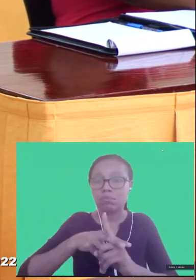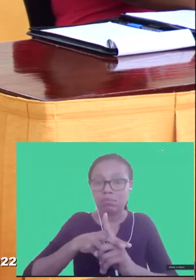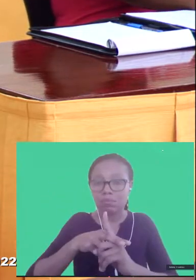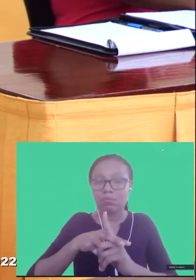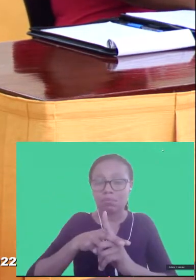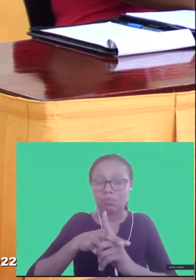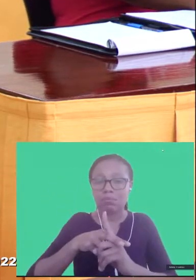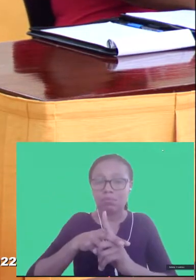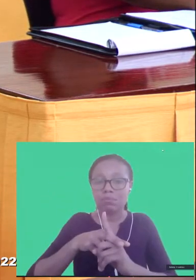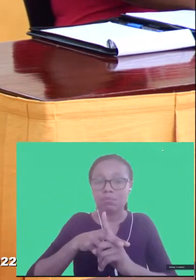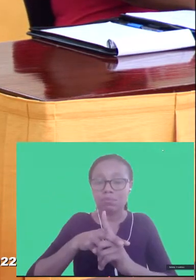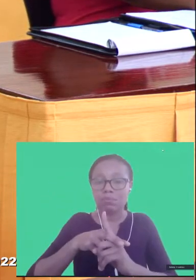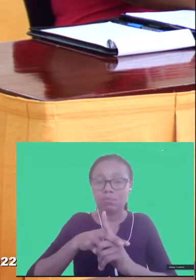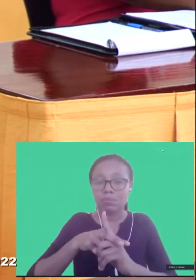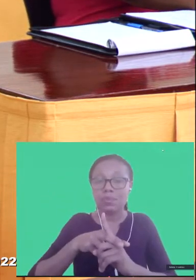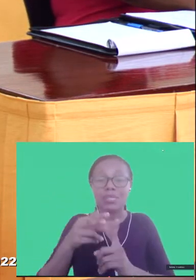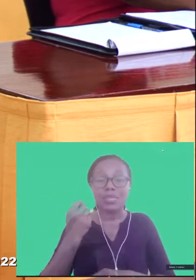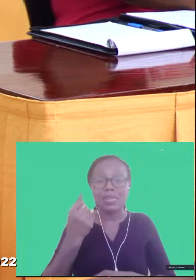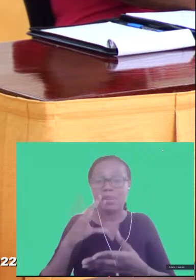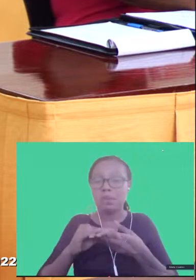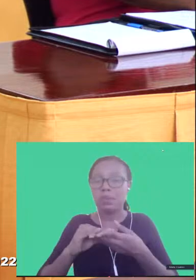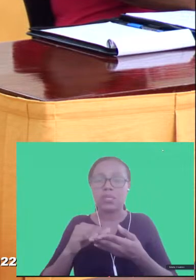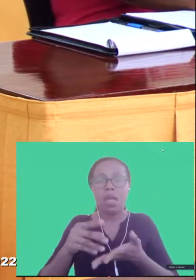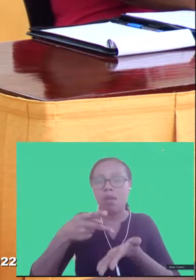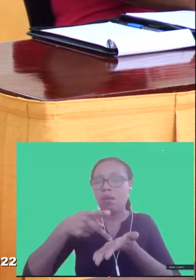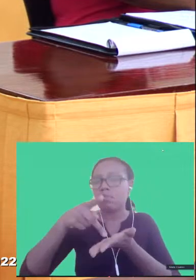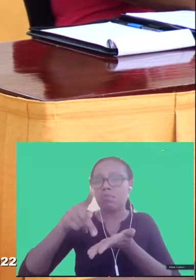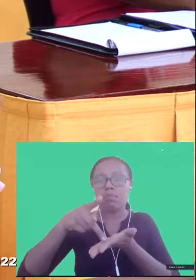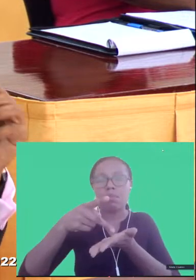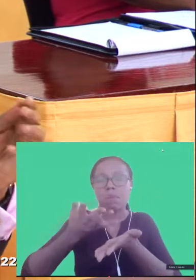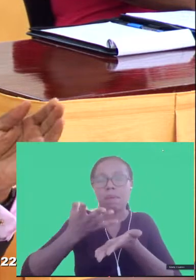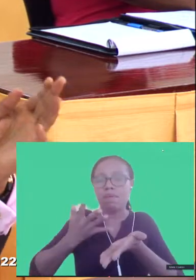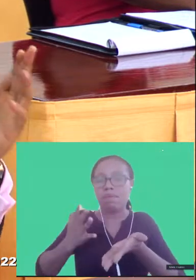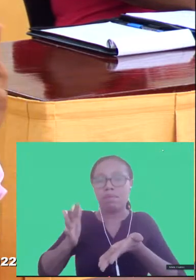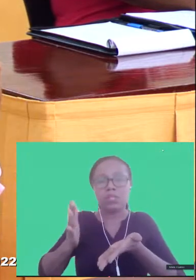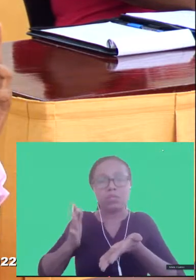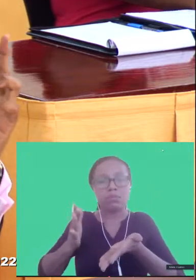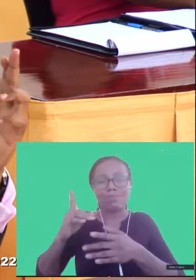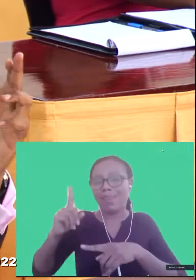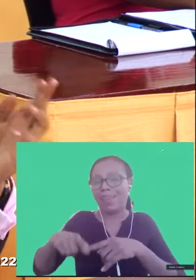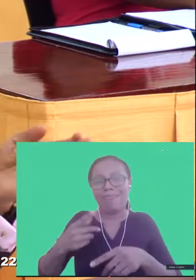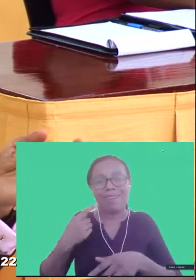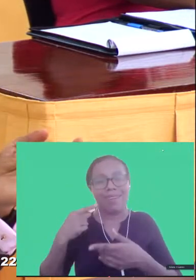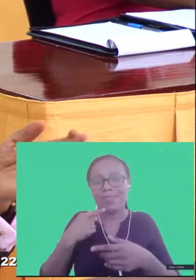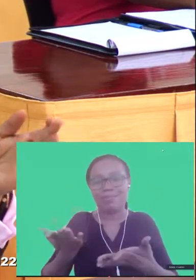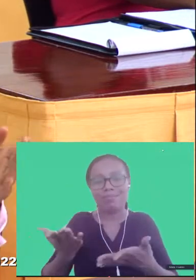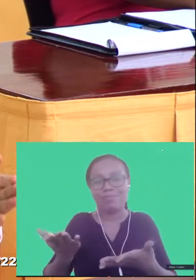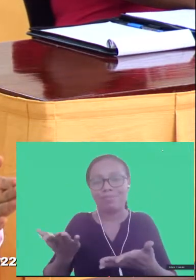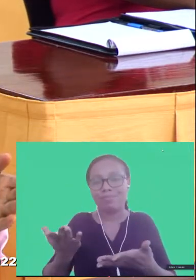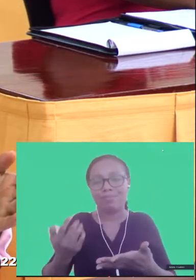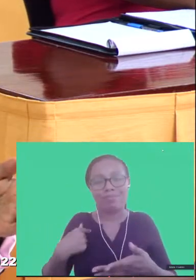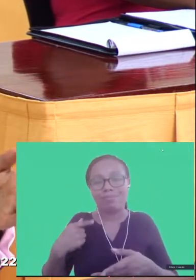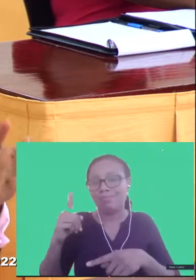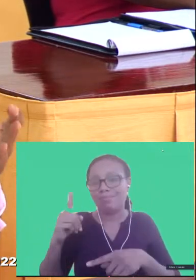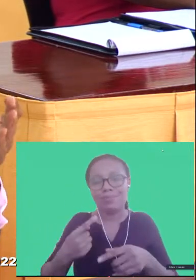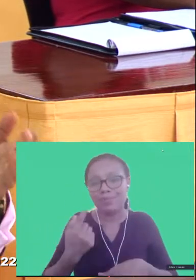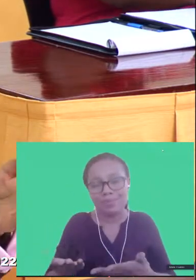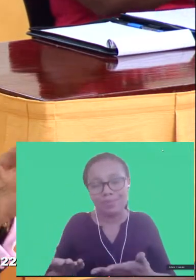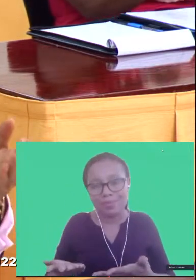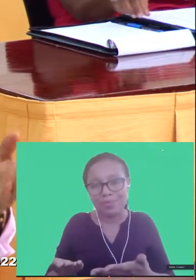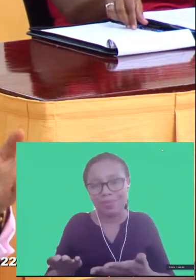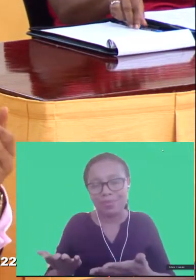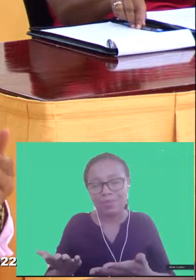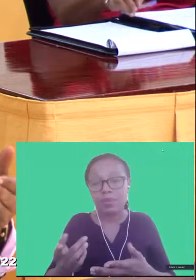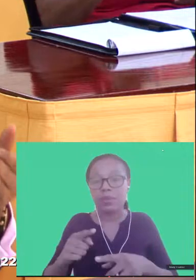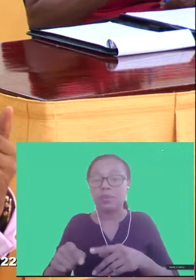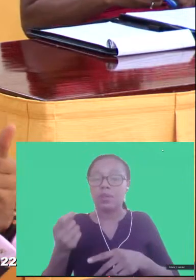that with certainty because I do know that it was only last Tuesday that we came to this place in order to get the supplementary of $6.5